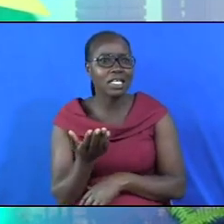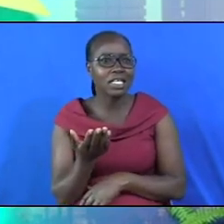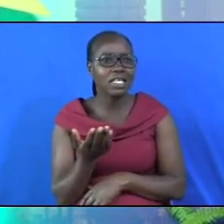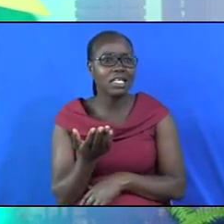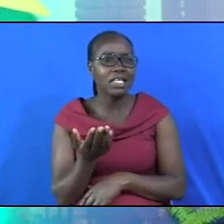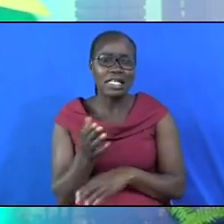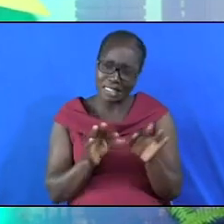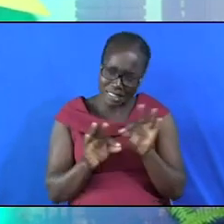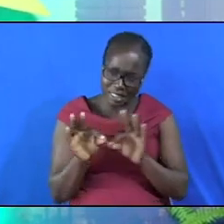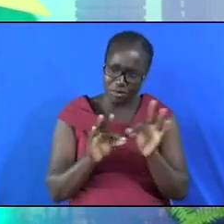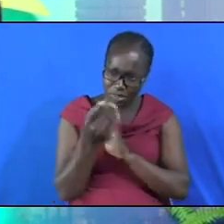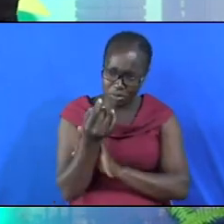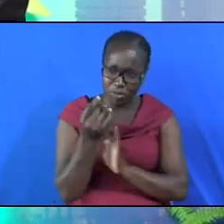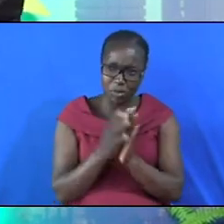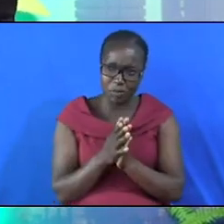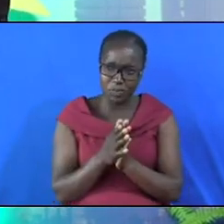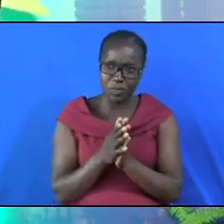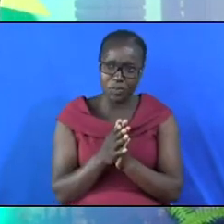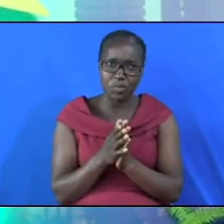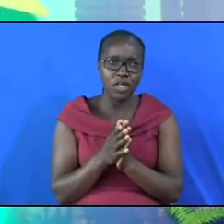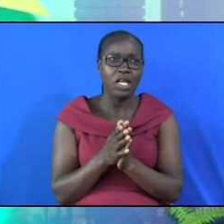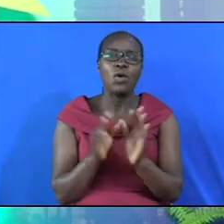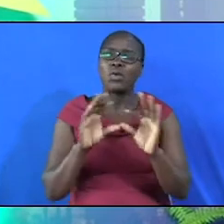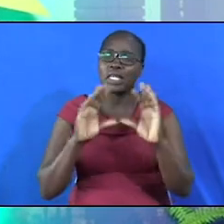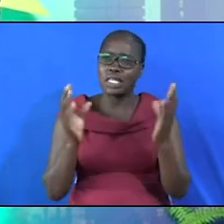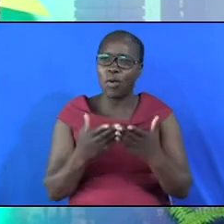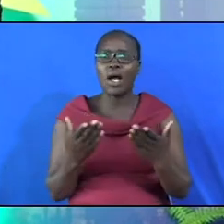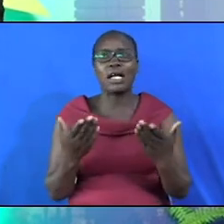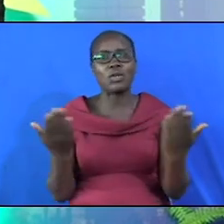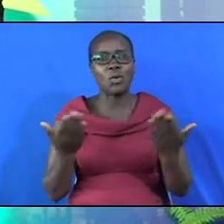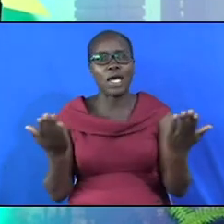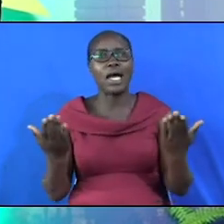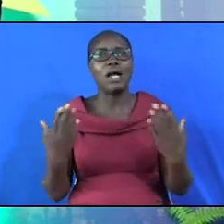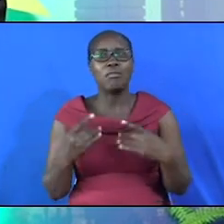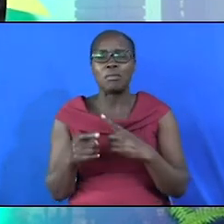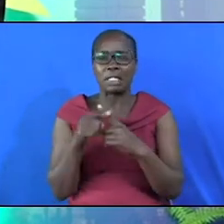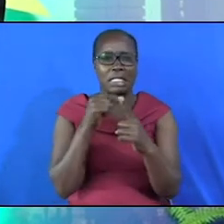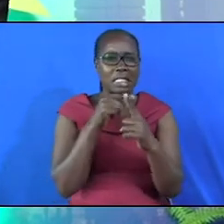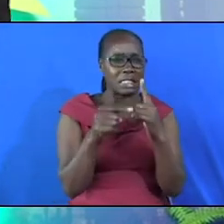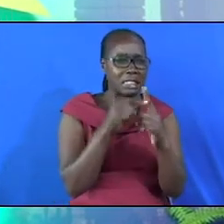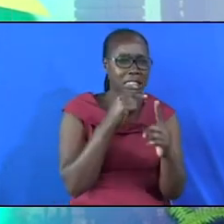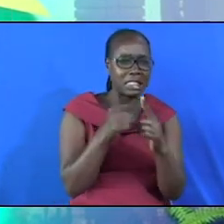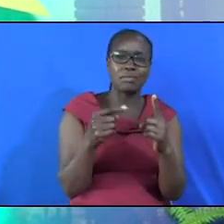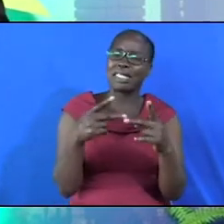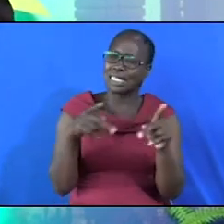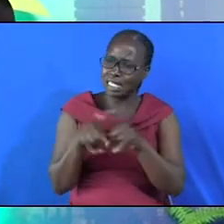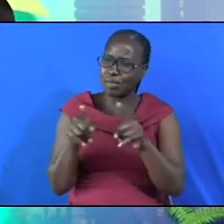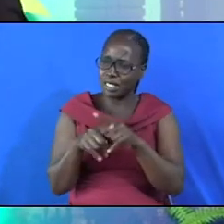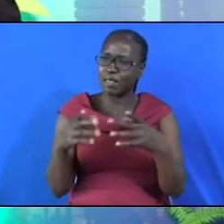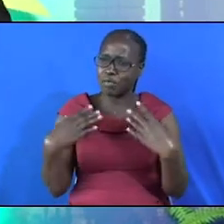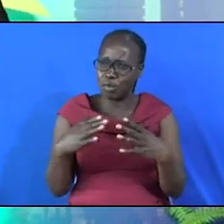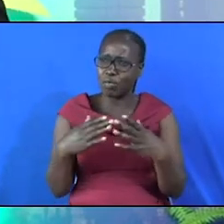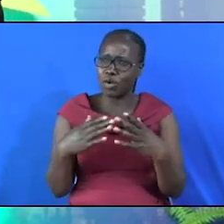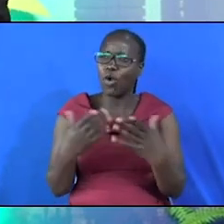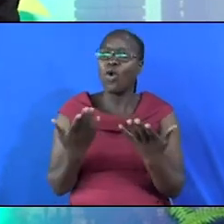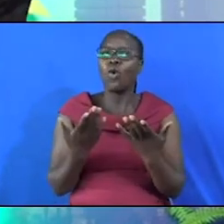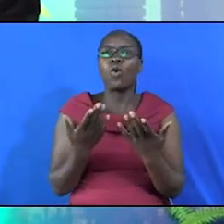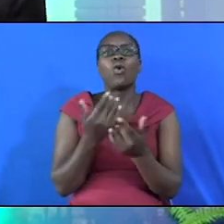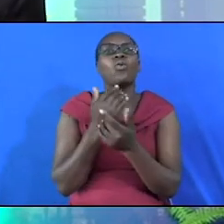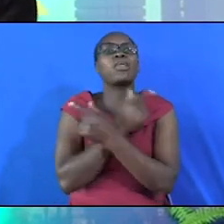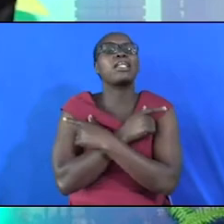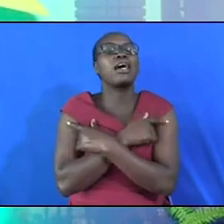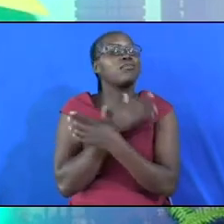let me explain. We are in a world where people are killed by the very people who wedded them in church, in true or